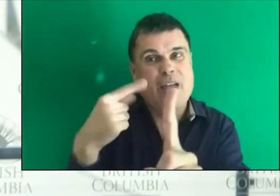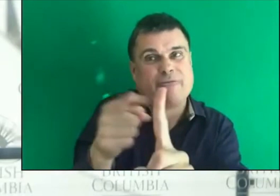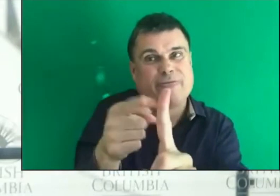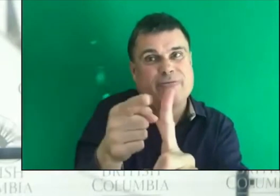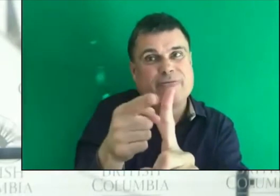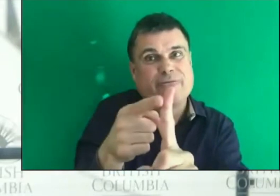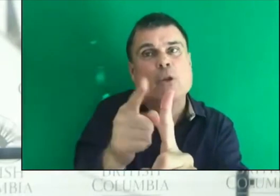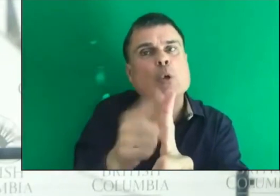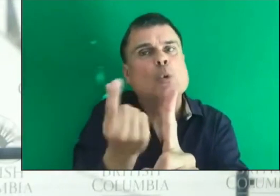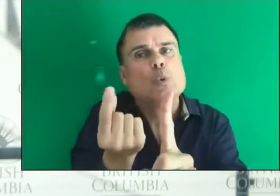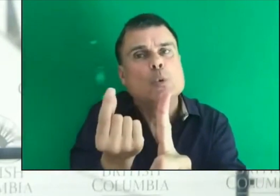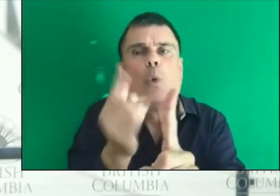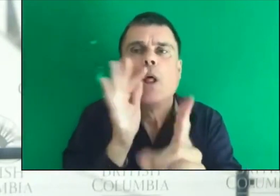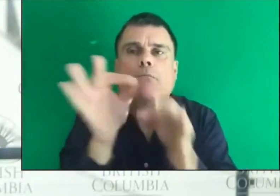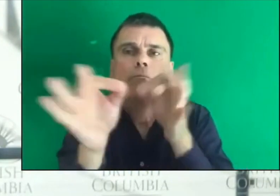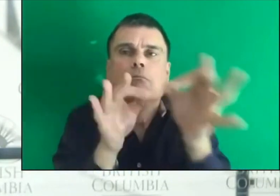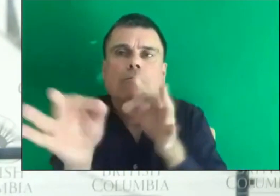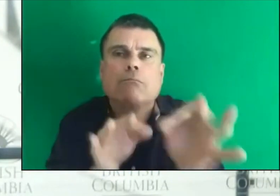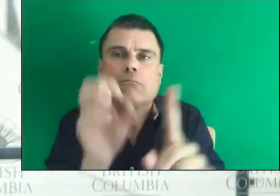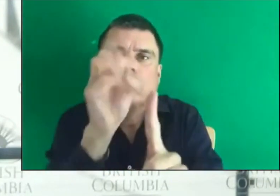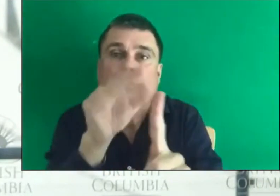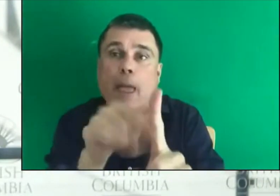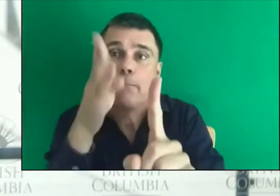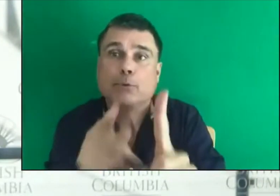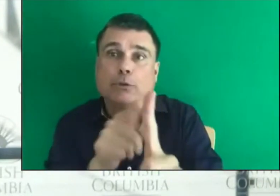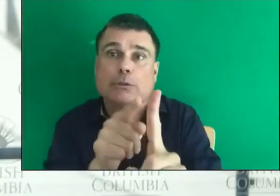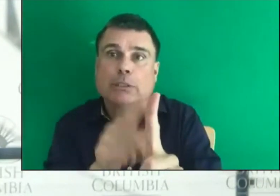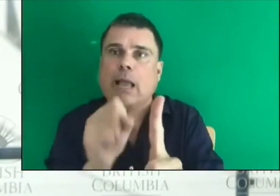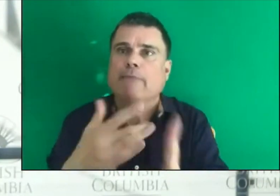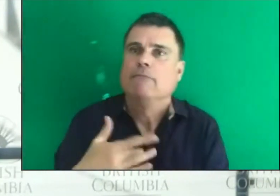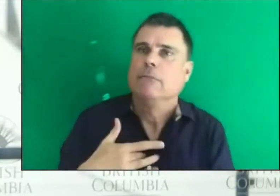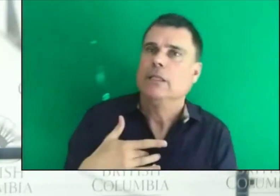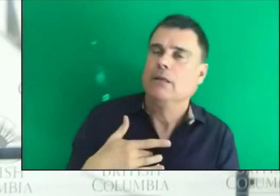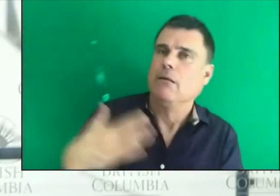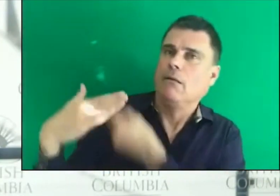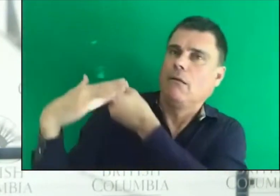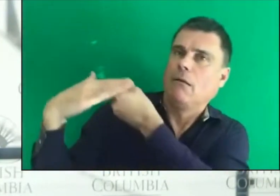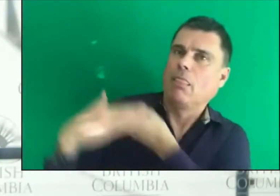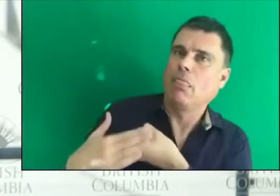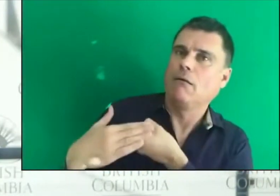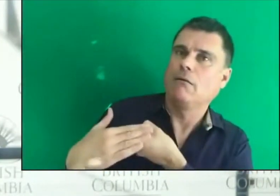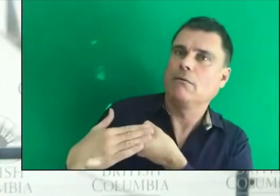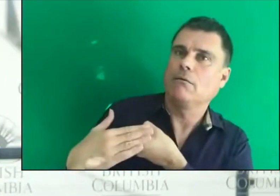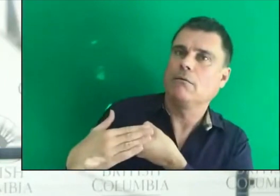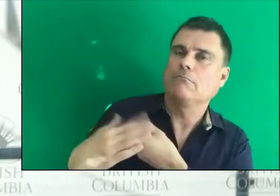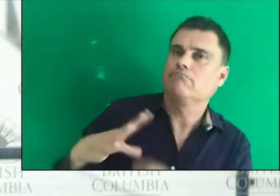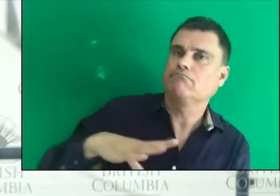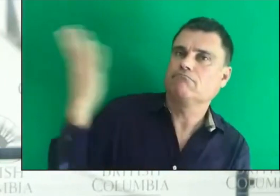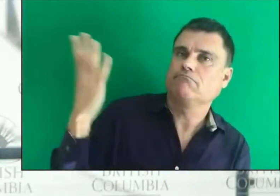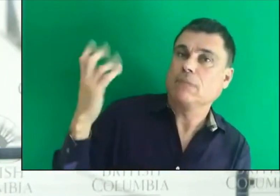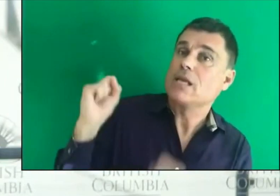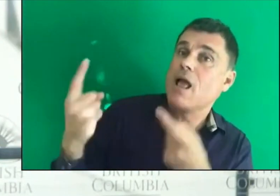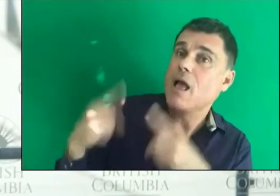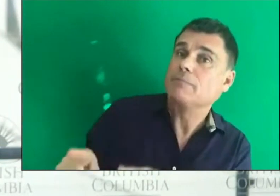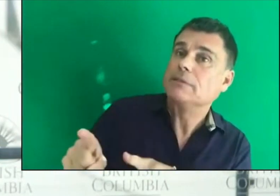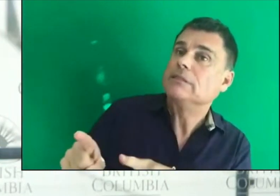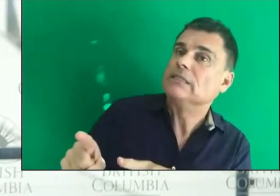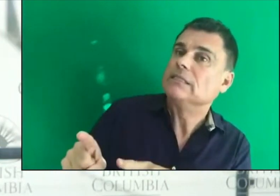individual. And there's now over 17,000 people who understand this a little better. When public health calls